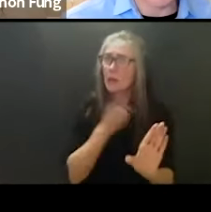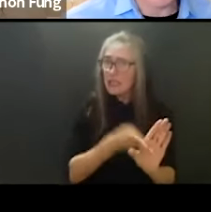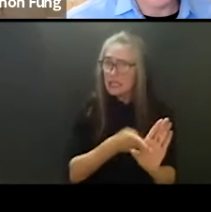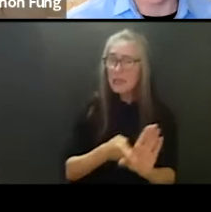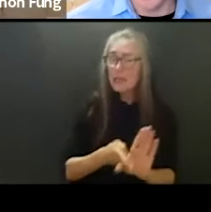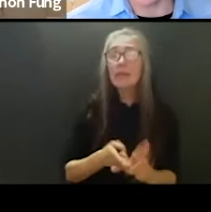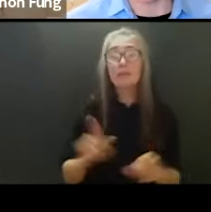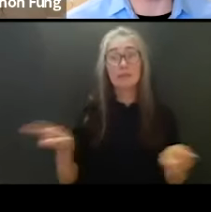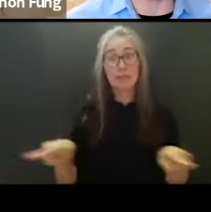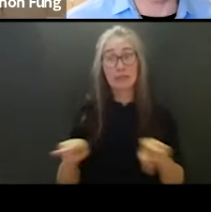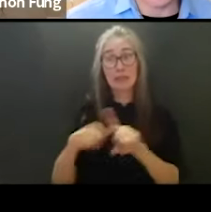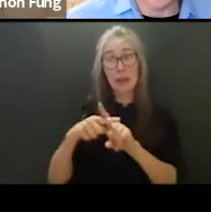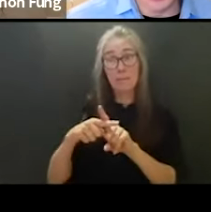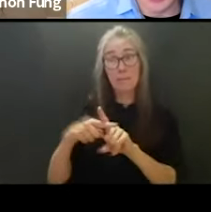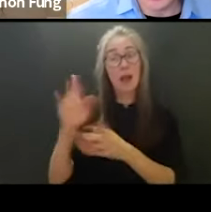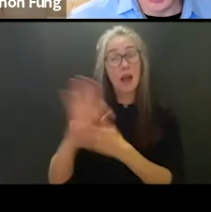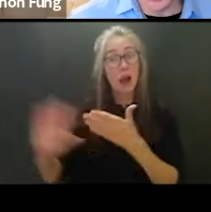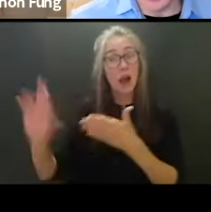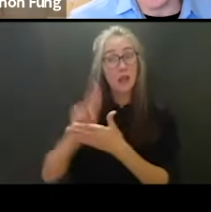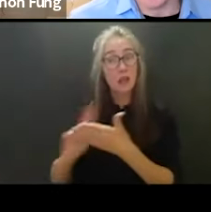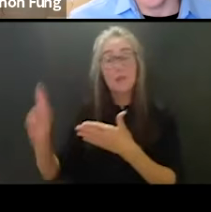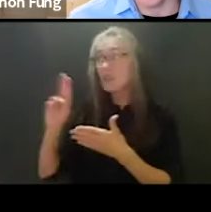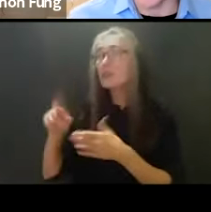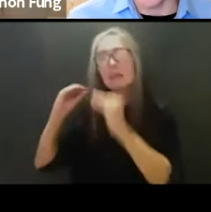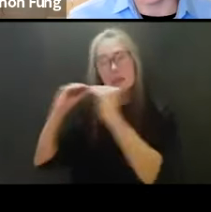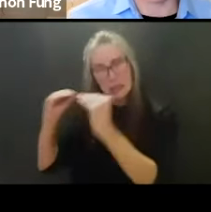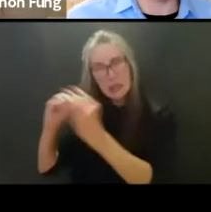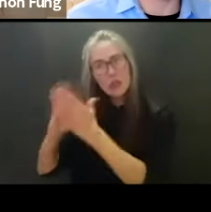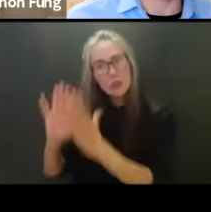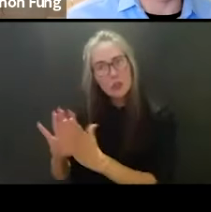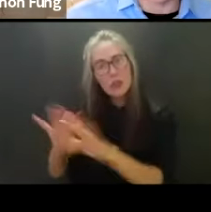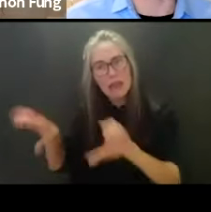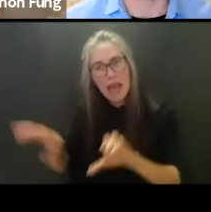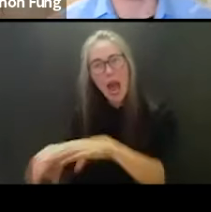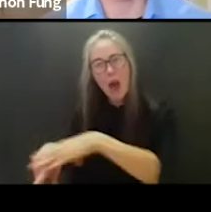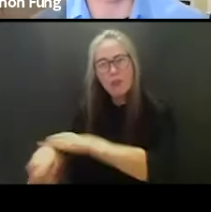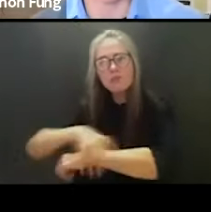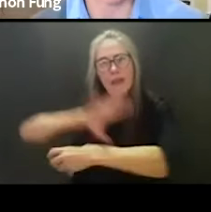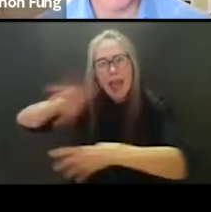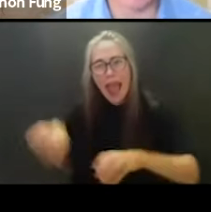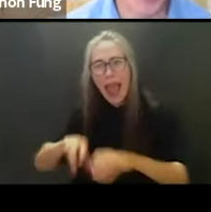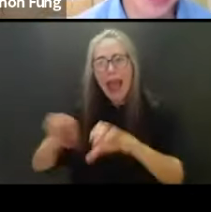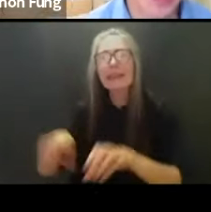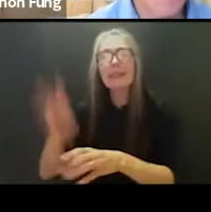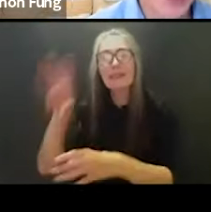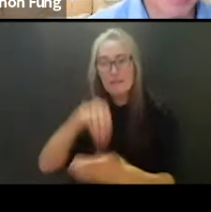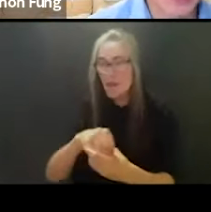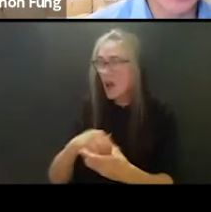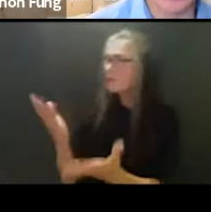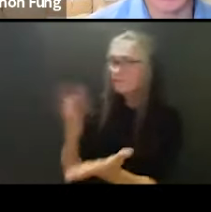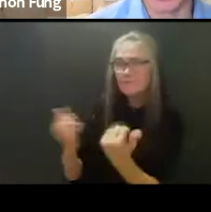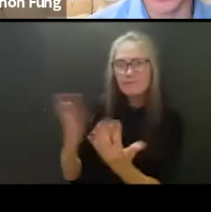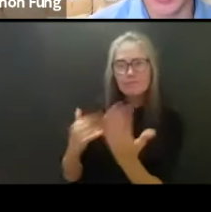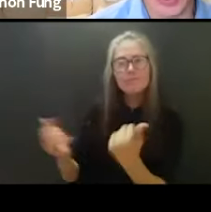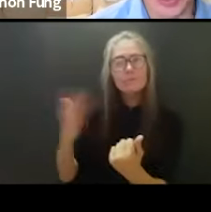participate, and colleges and universities, in terms of getting their students to actively participate at the ballot box. And